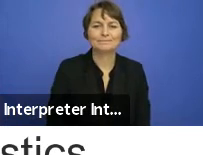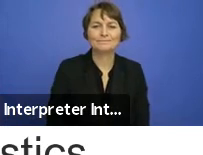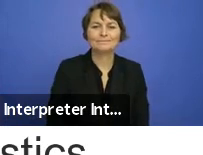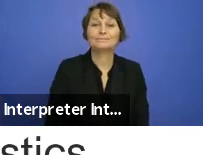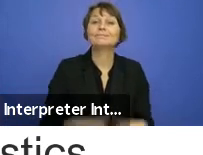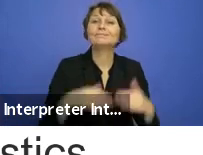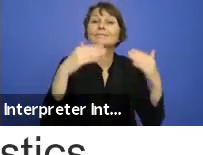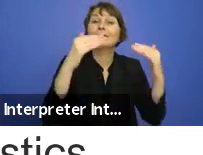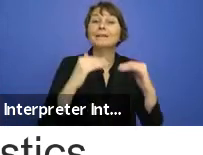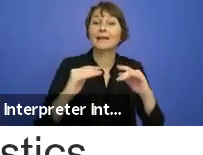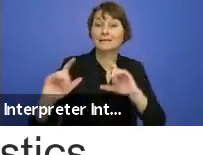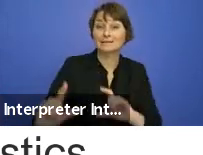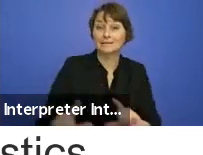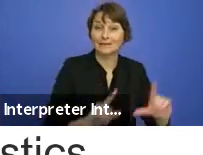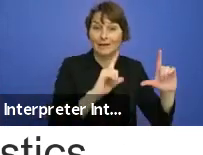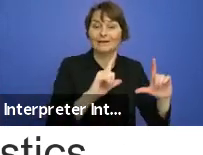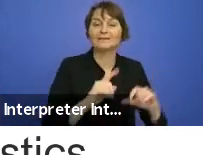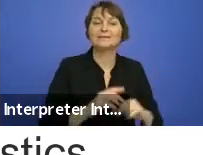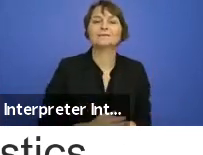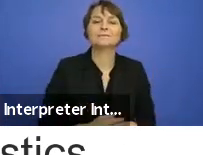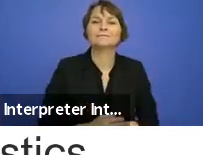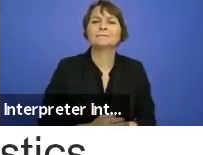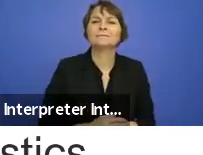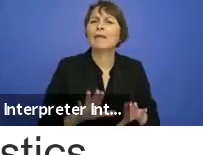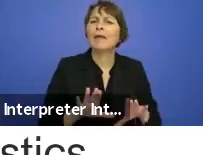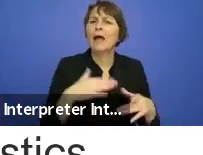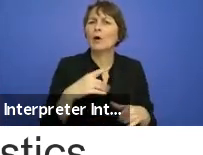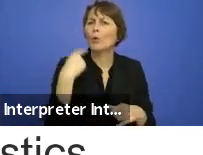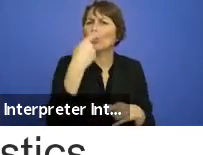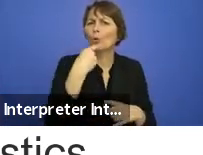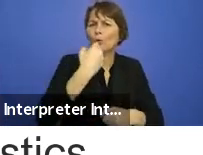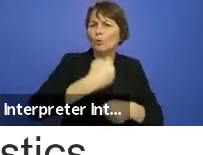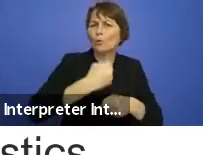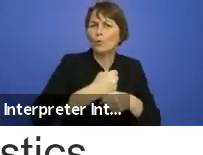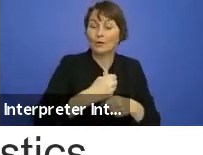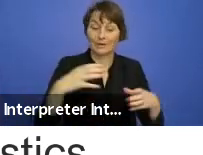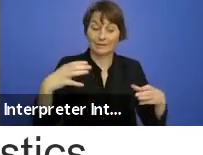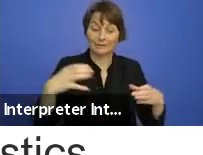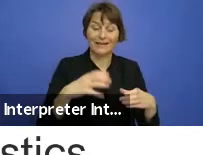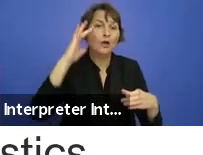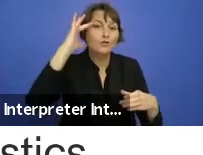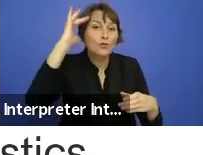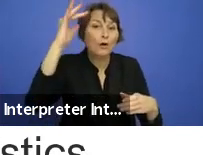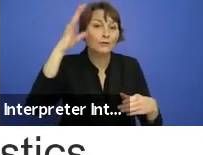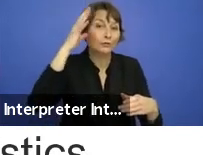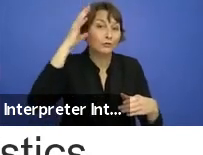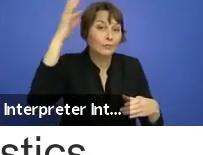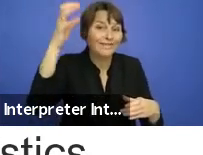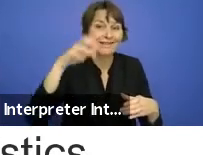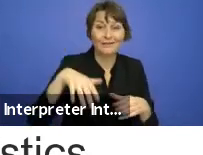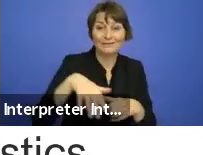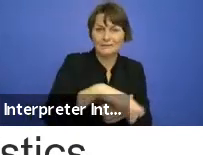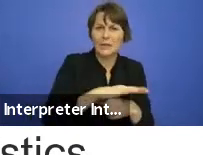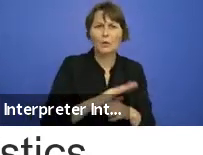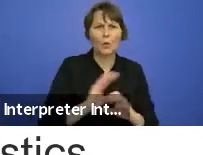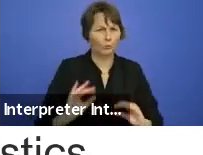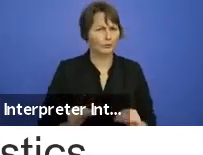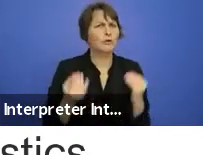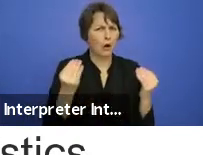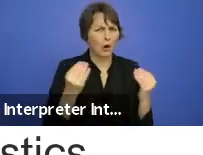the next slide about the characteristics of the workforce. So as in the cultural and creative sectors in general, it's quite a young workforce with